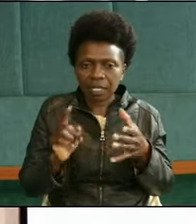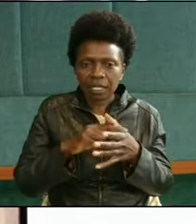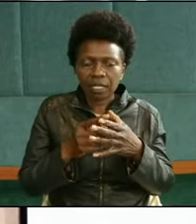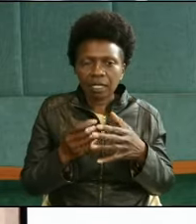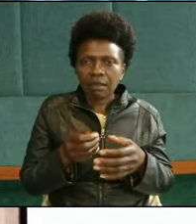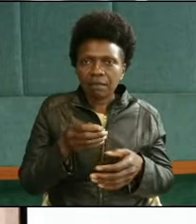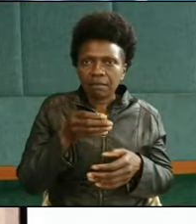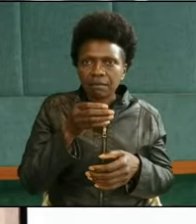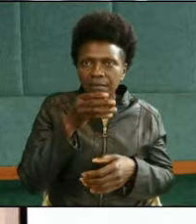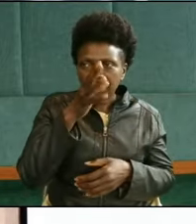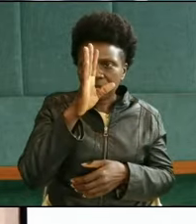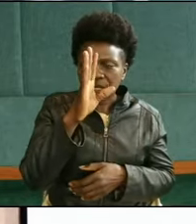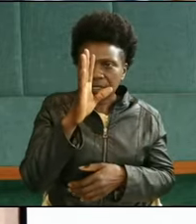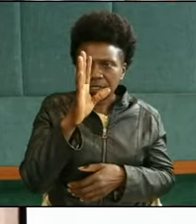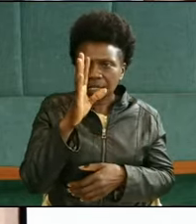Father's arms